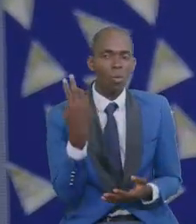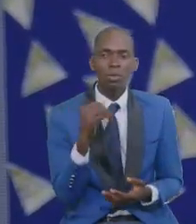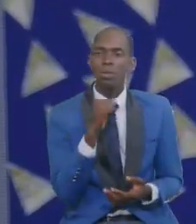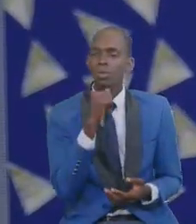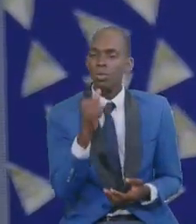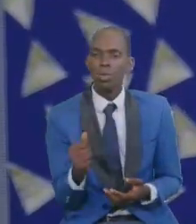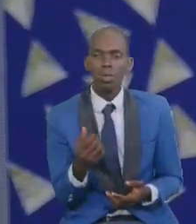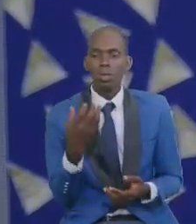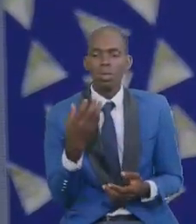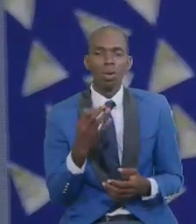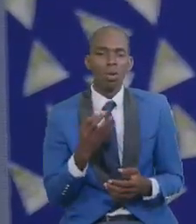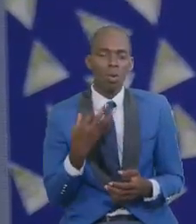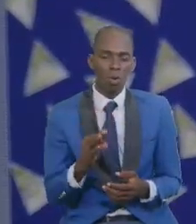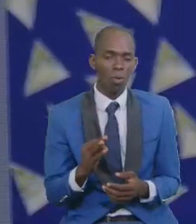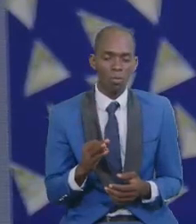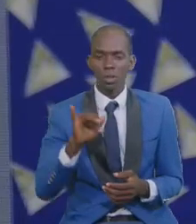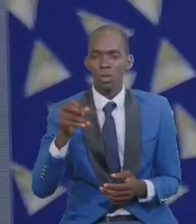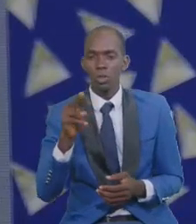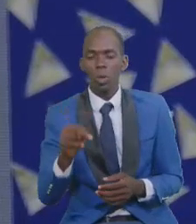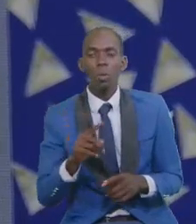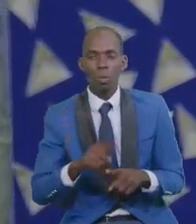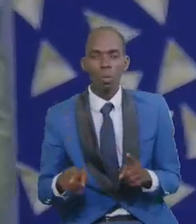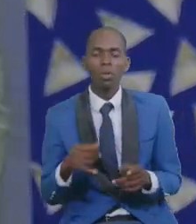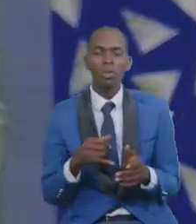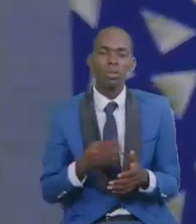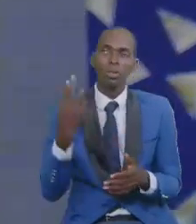or inspired by John.